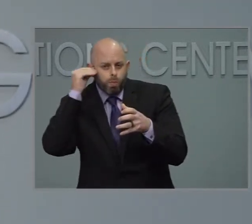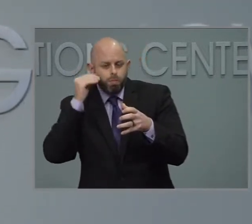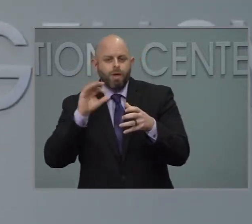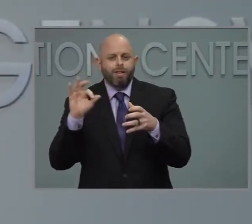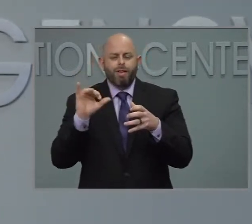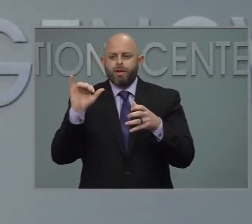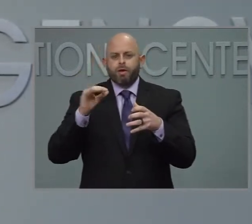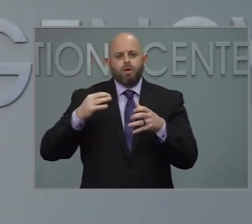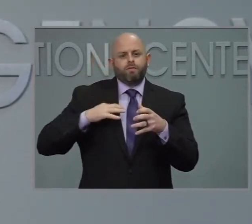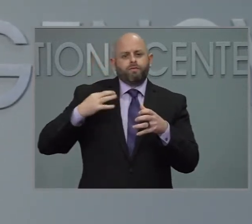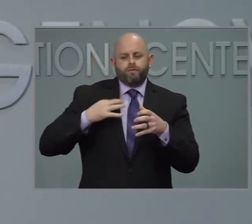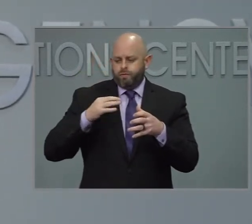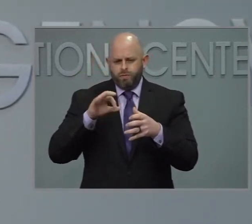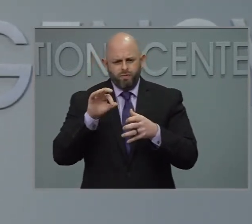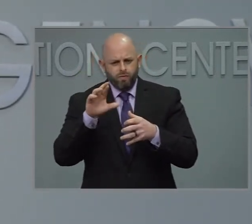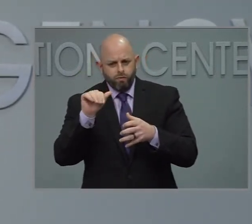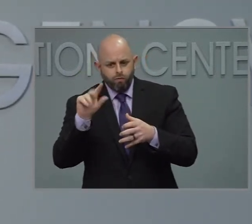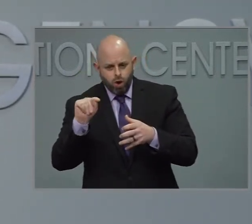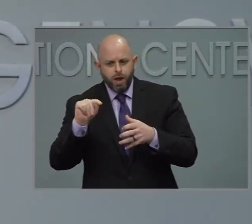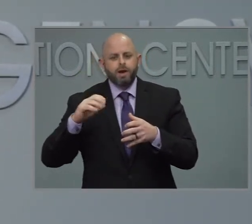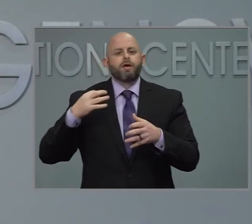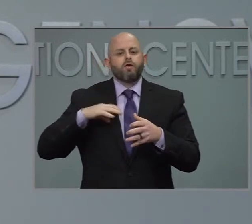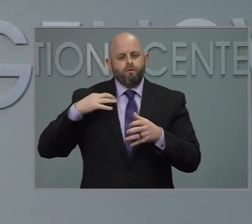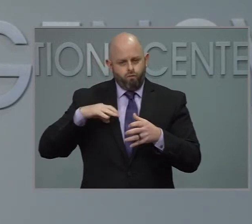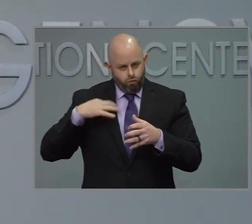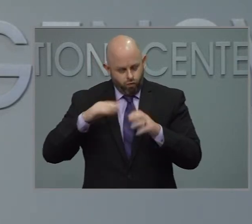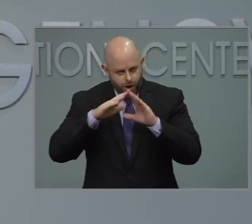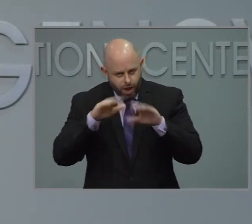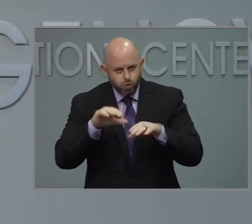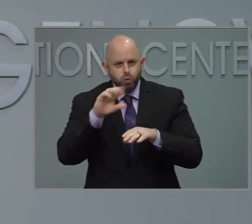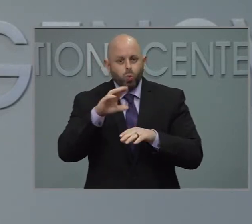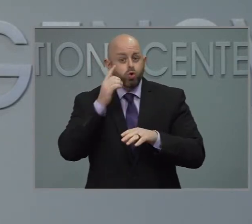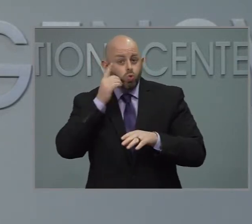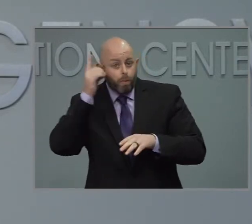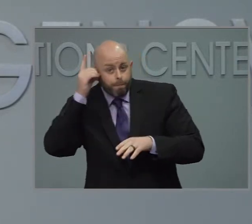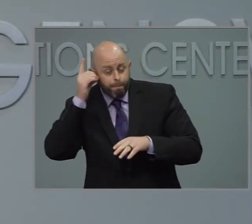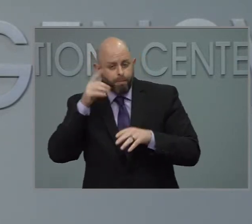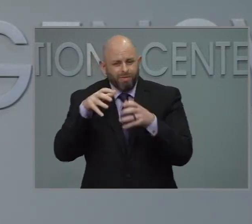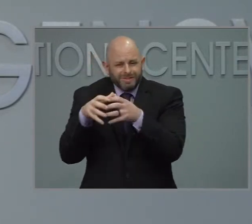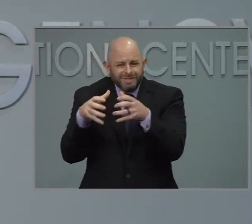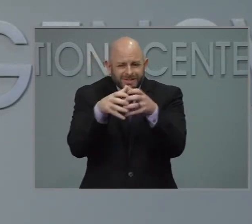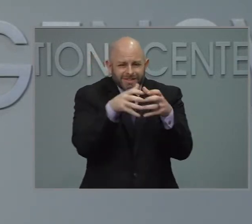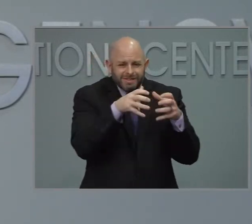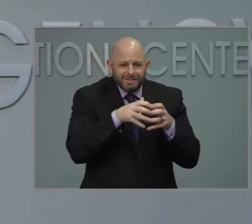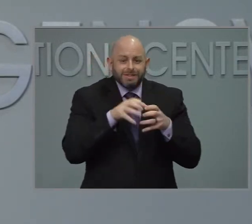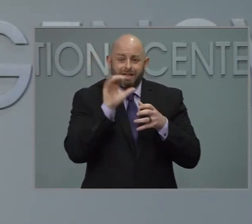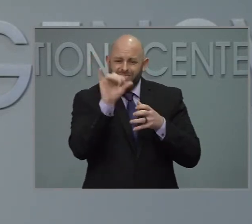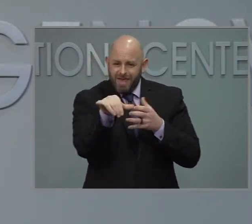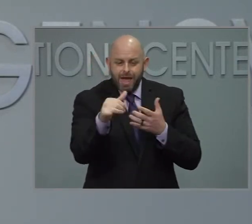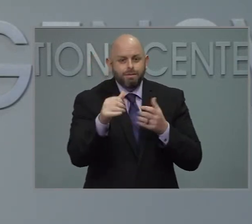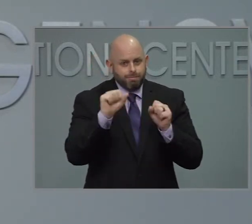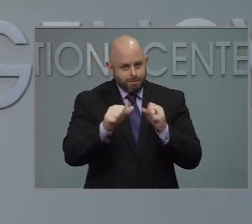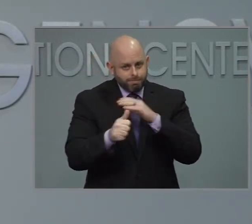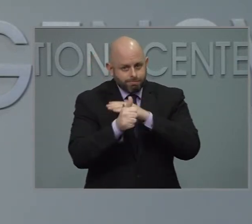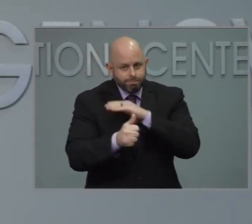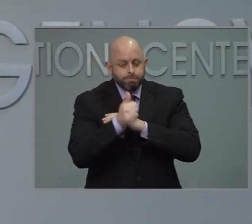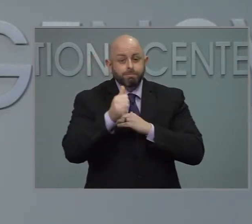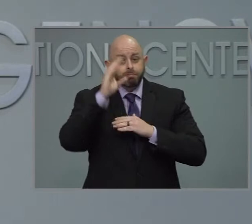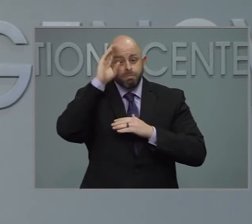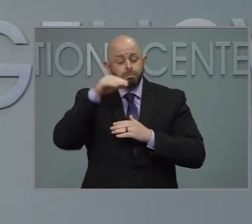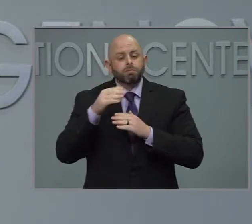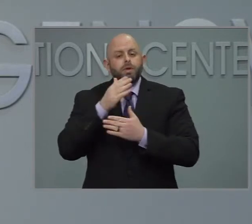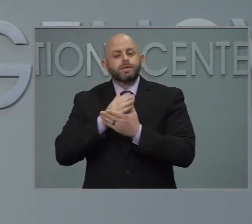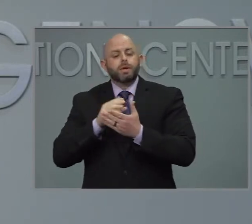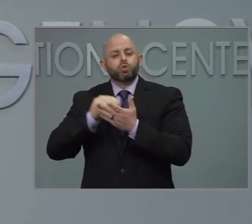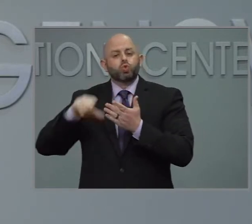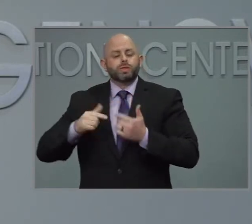can get vaccinated starting April 7th, but there's many people who are college students who live at home and then attend these